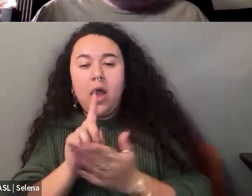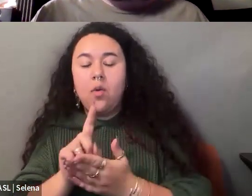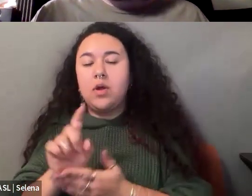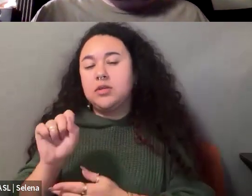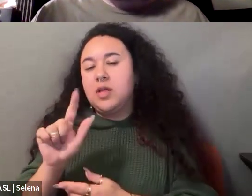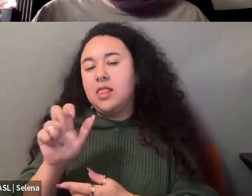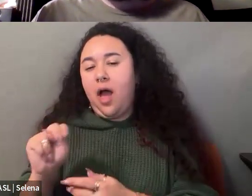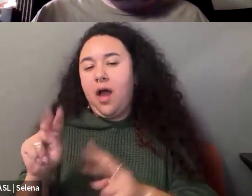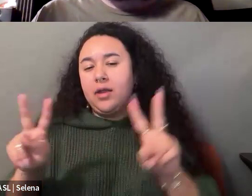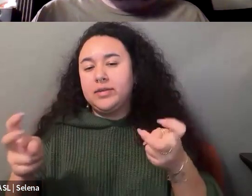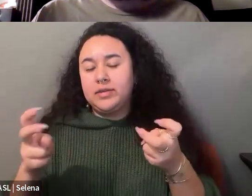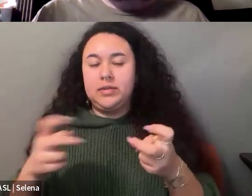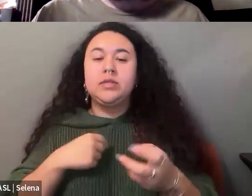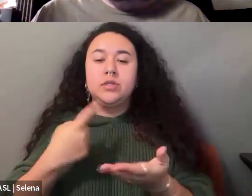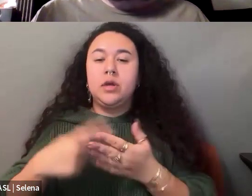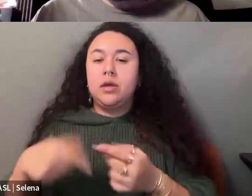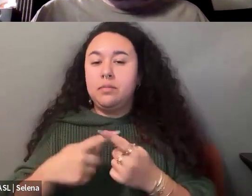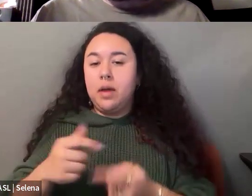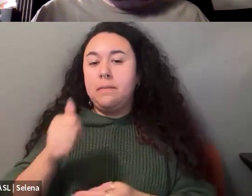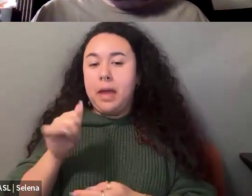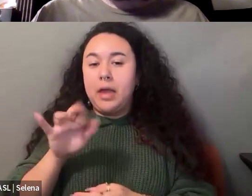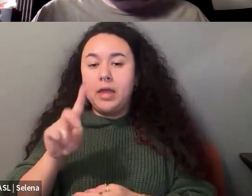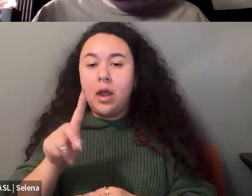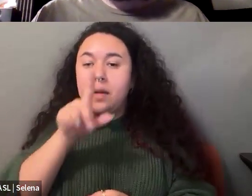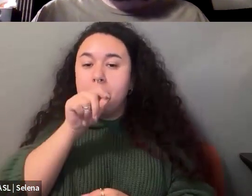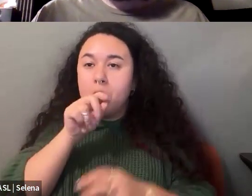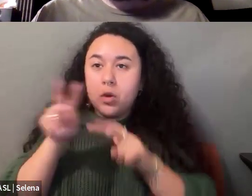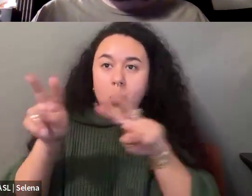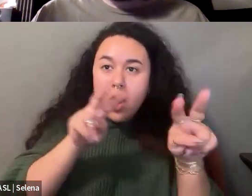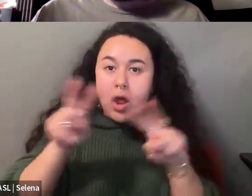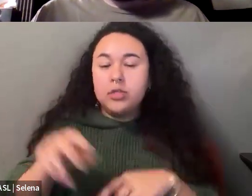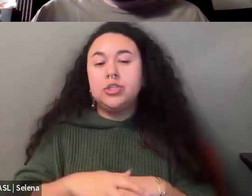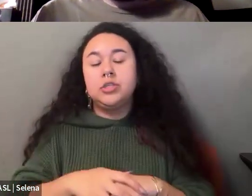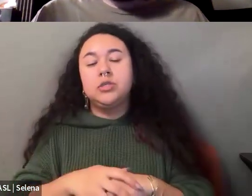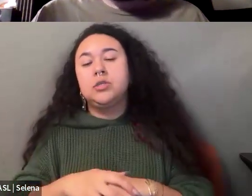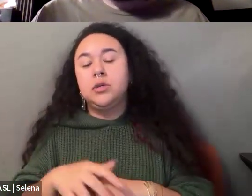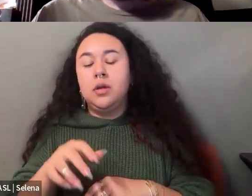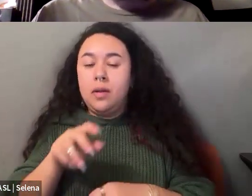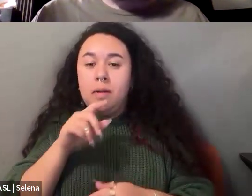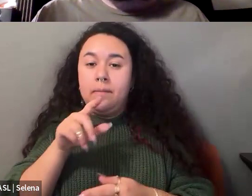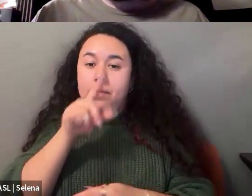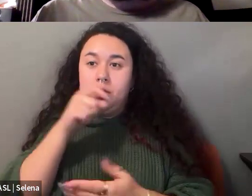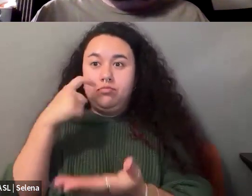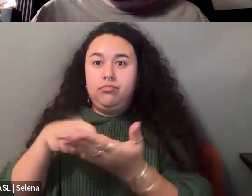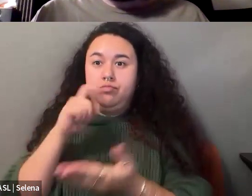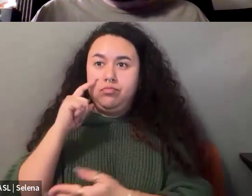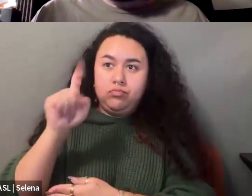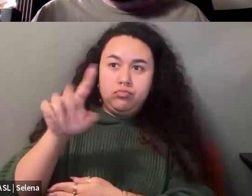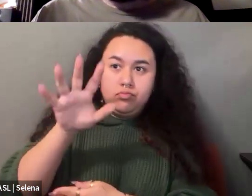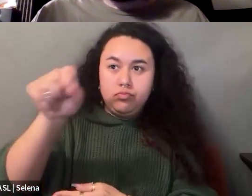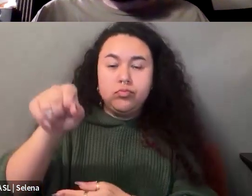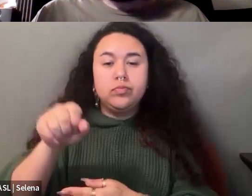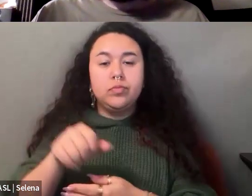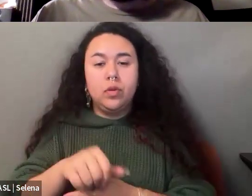to share conversations about birds that you've observed, your practice of